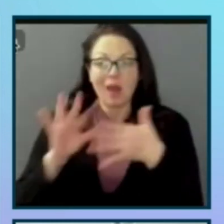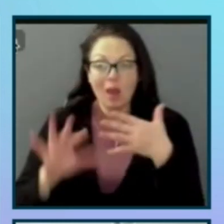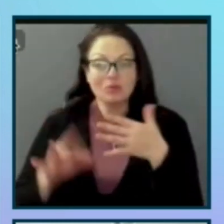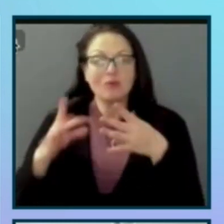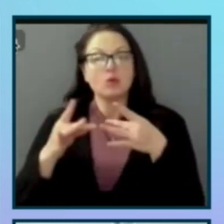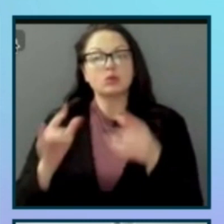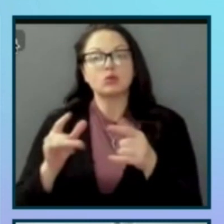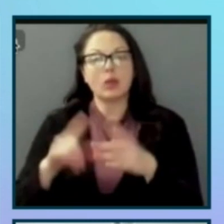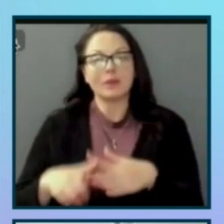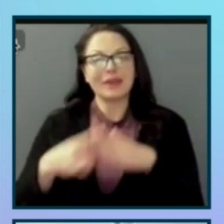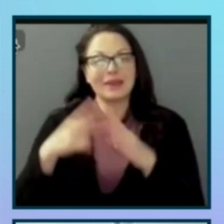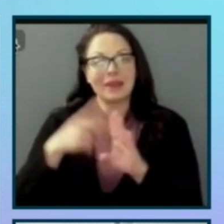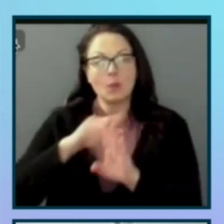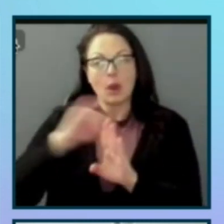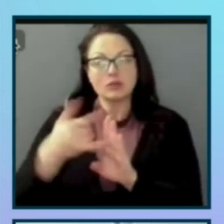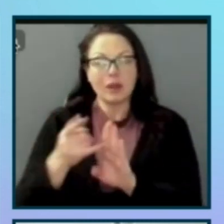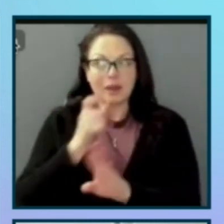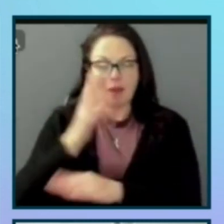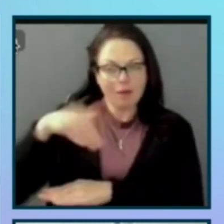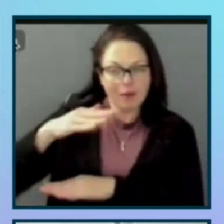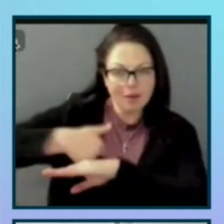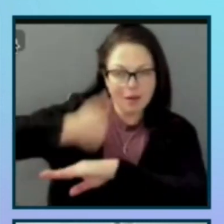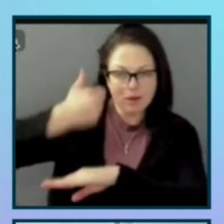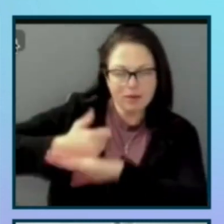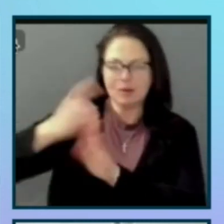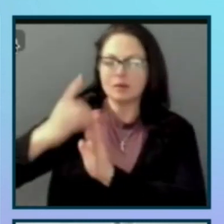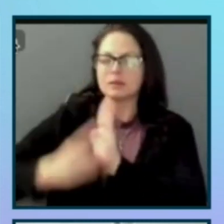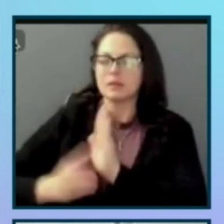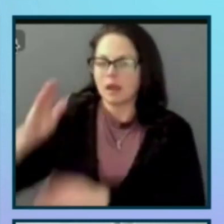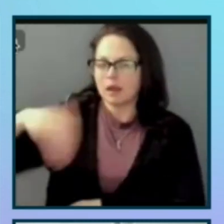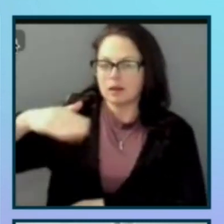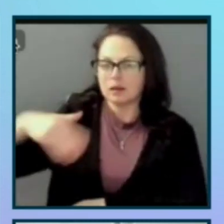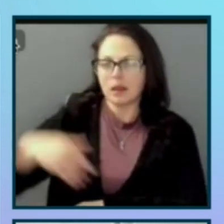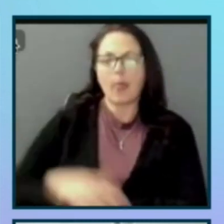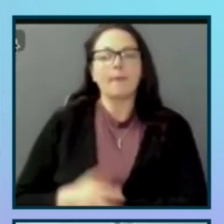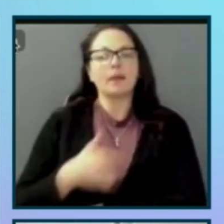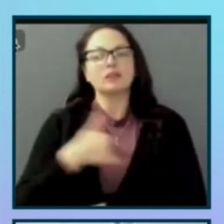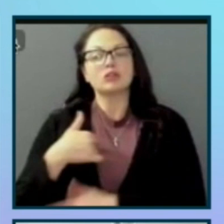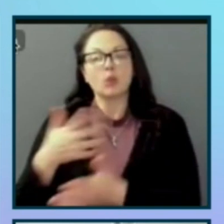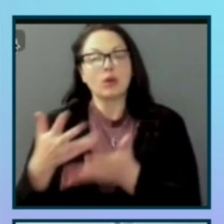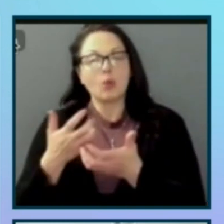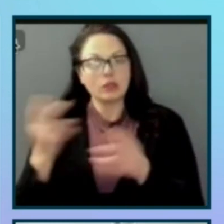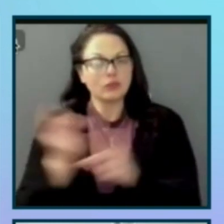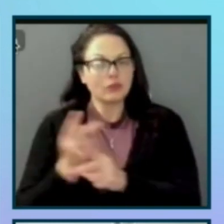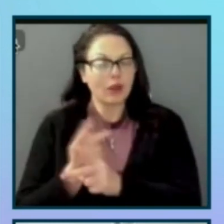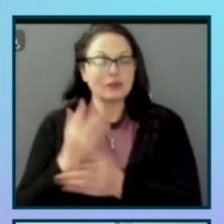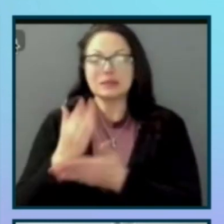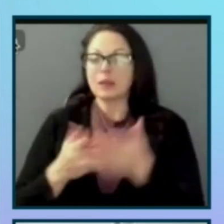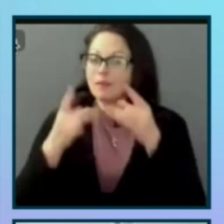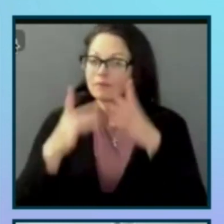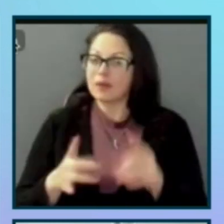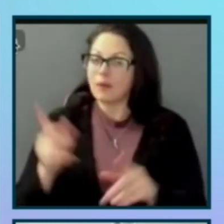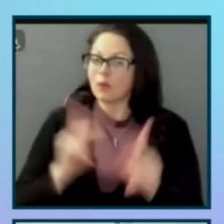of a project and you haven't spent time building and designing it yet. So we wanted to find a way to get feedback from people who are blind when we